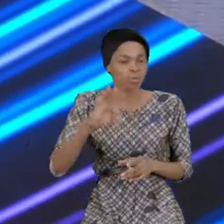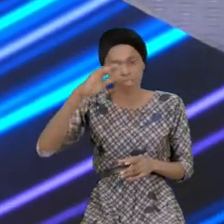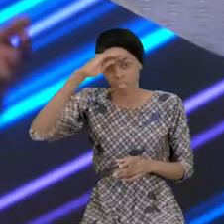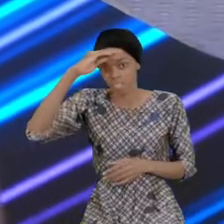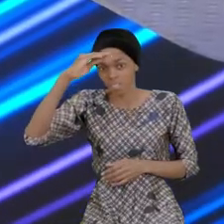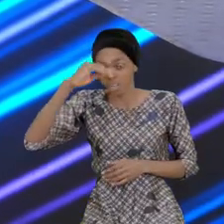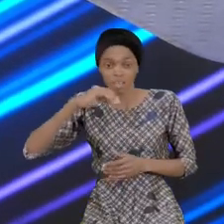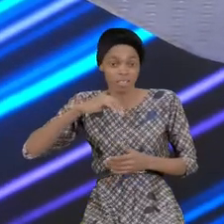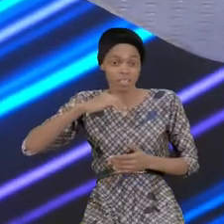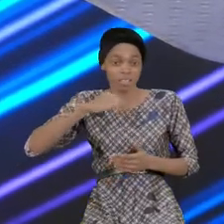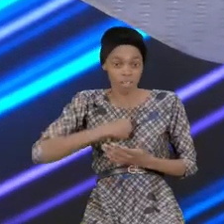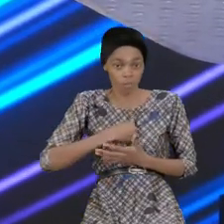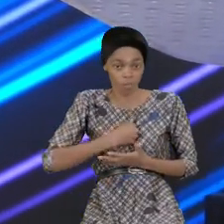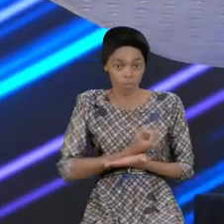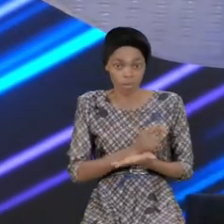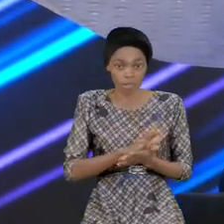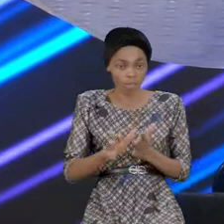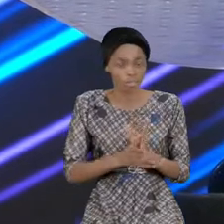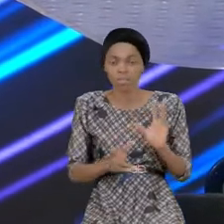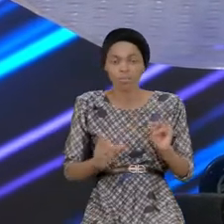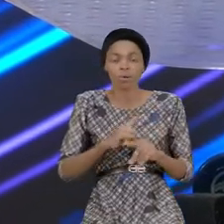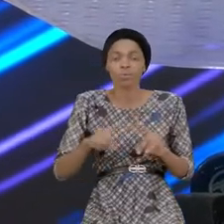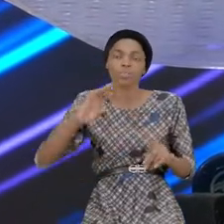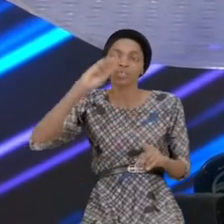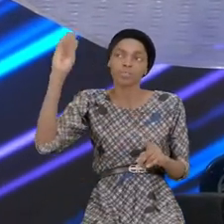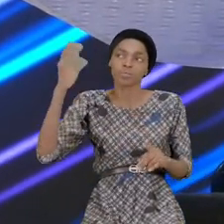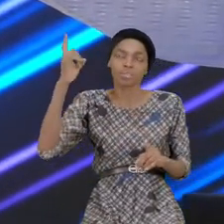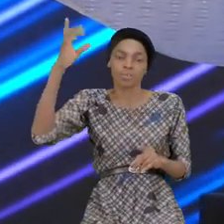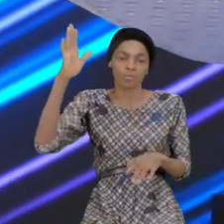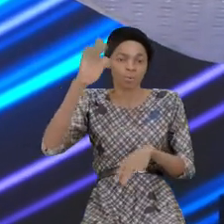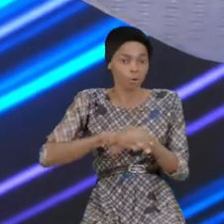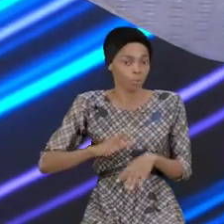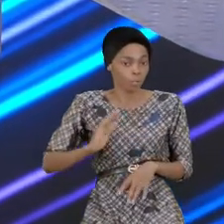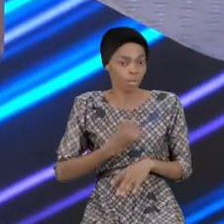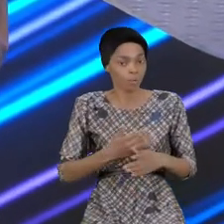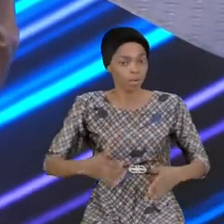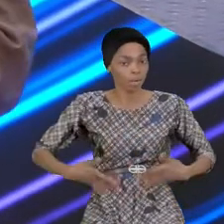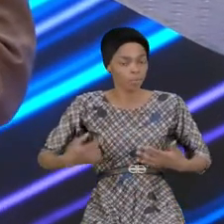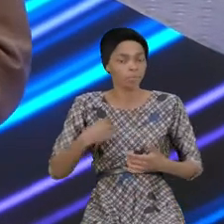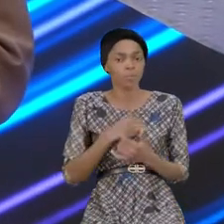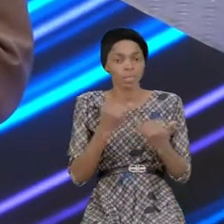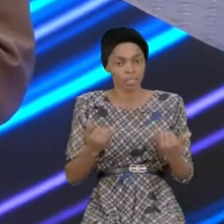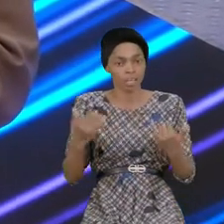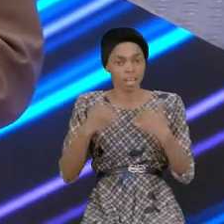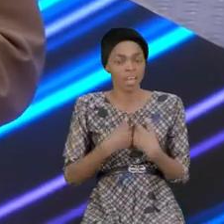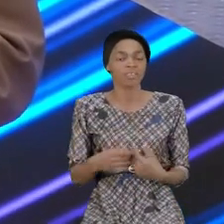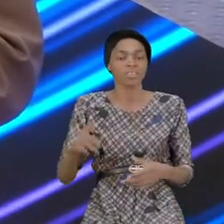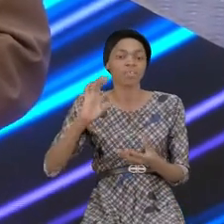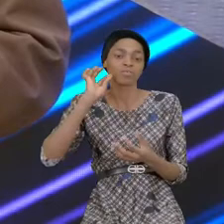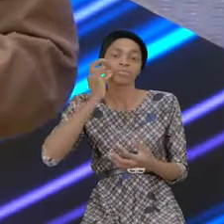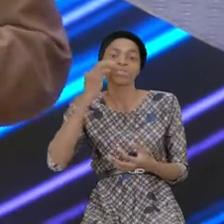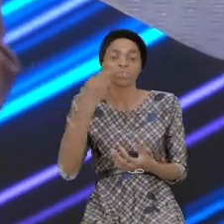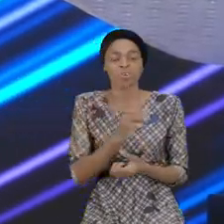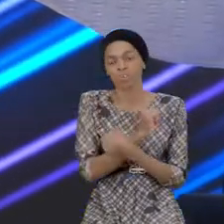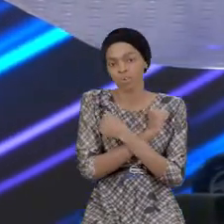the presence of grace in our lives. We now have the fruit of love by the